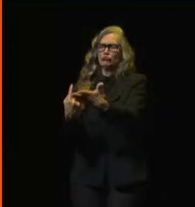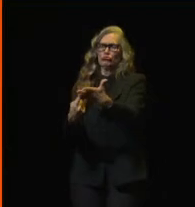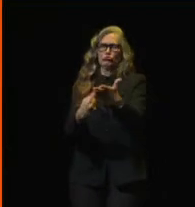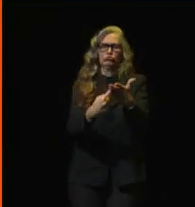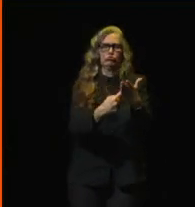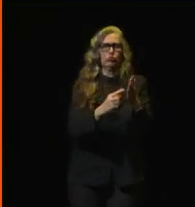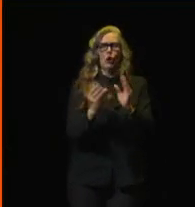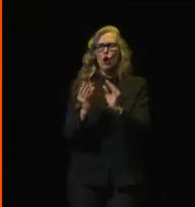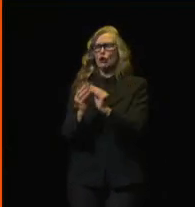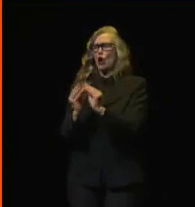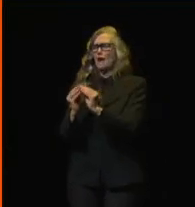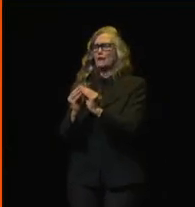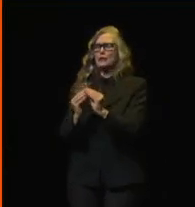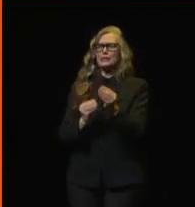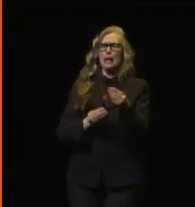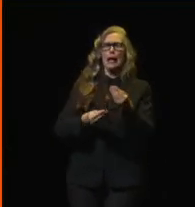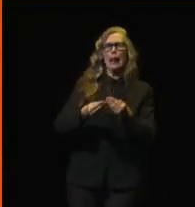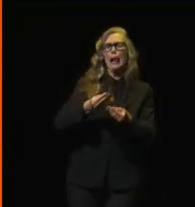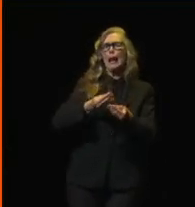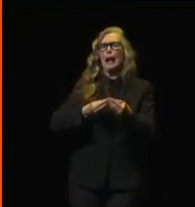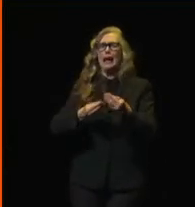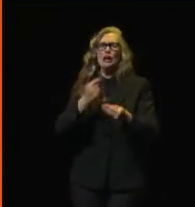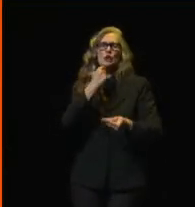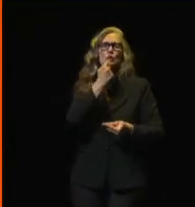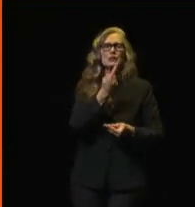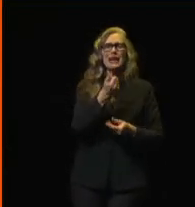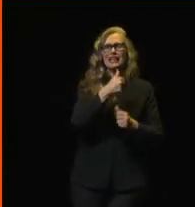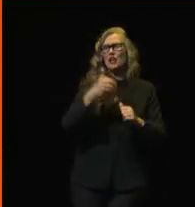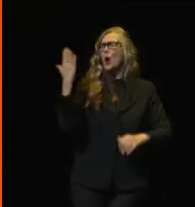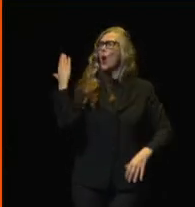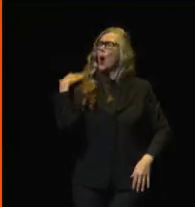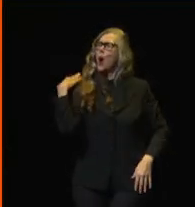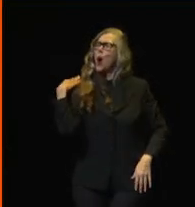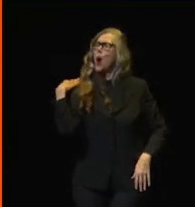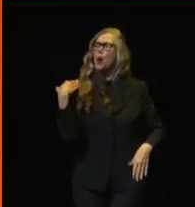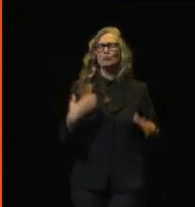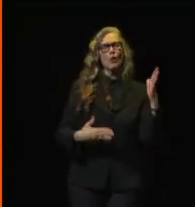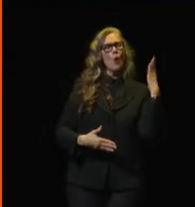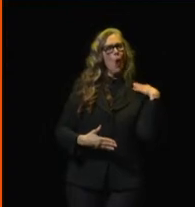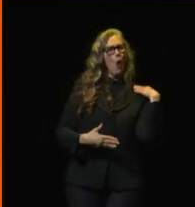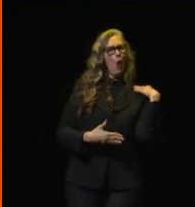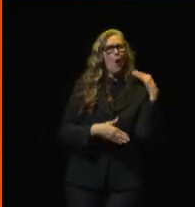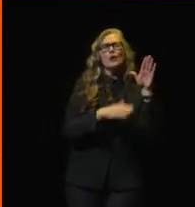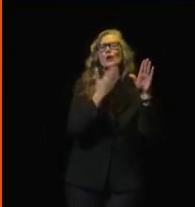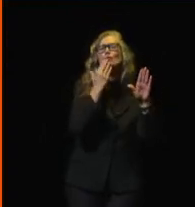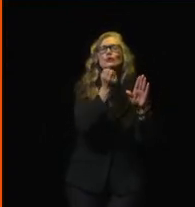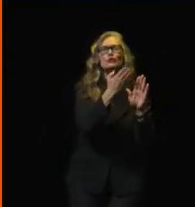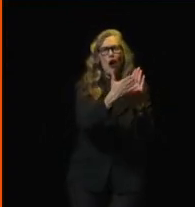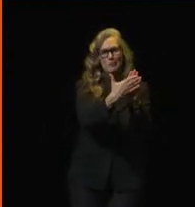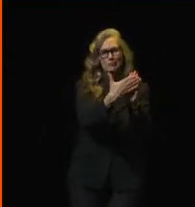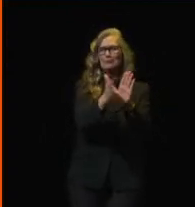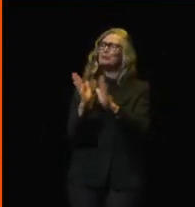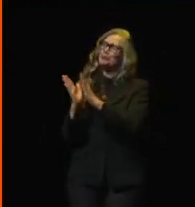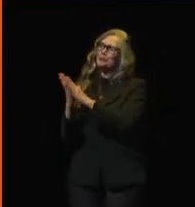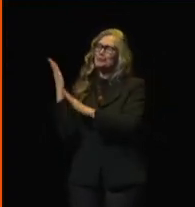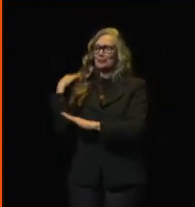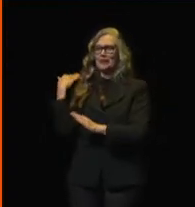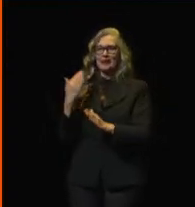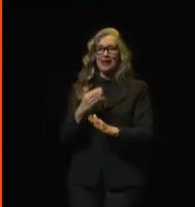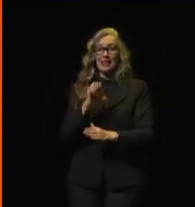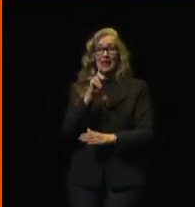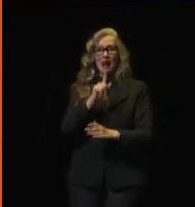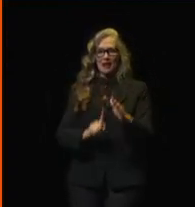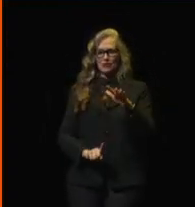that gave them a chance to tell each other what a great job they were all doing. And then Ady showed